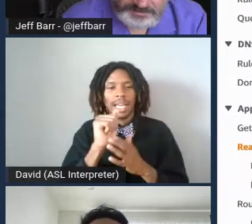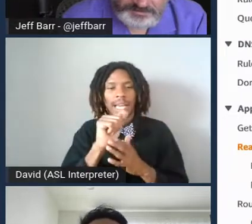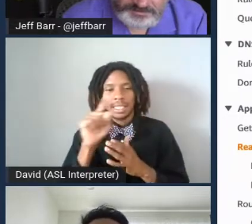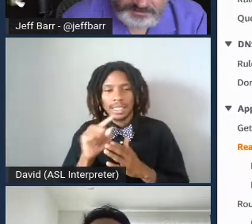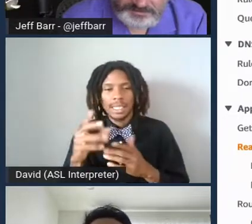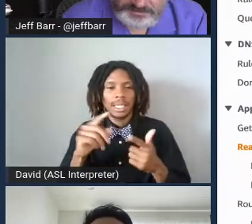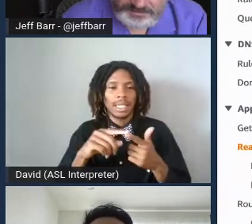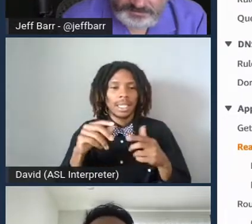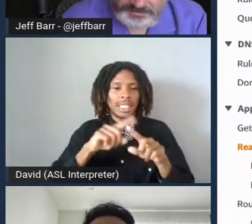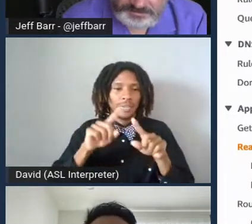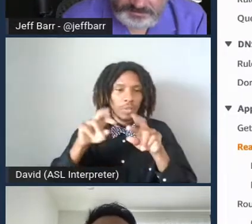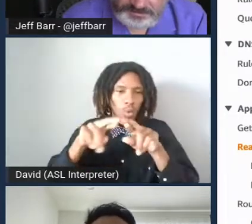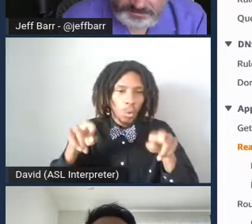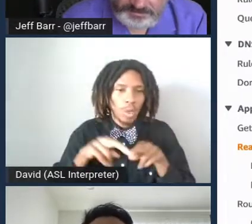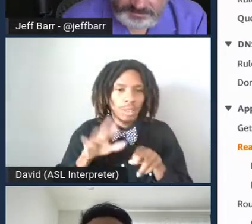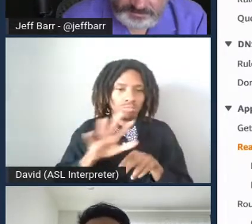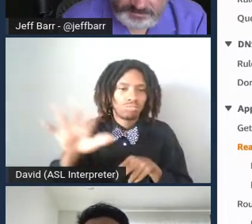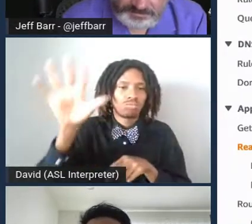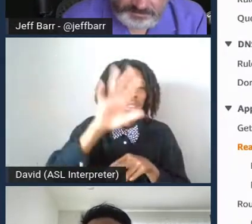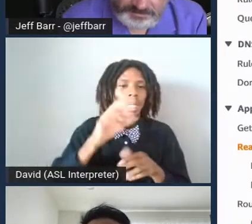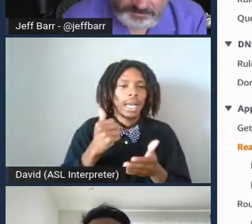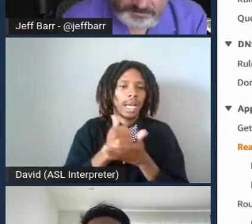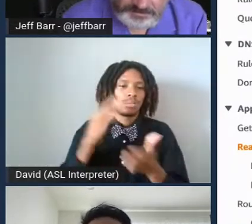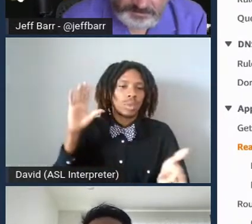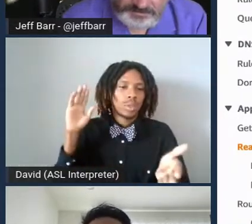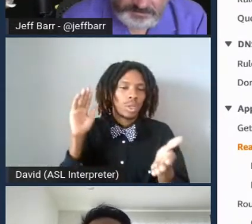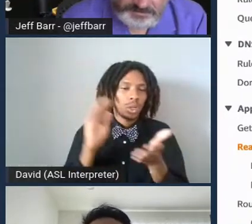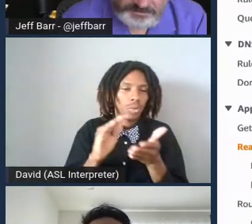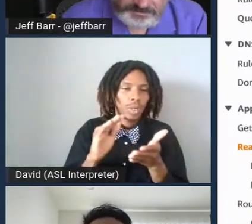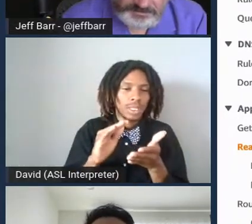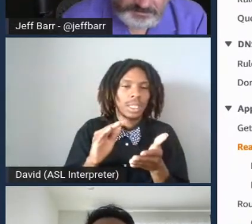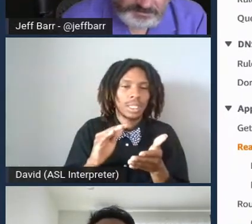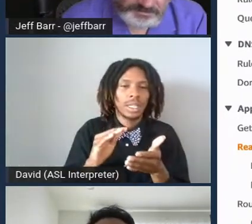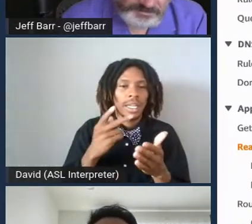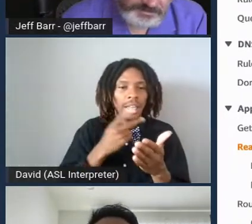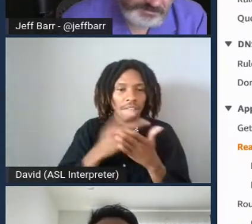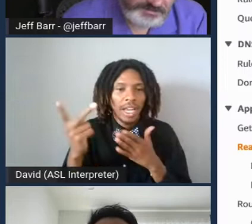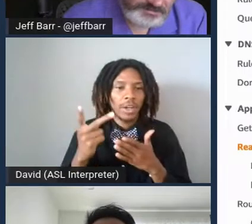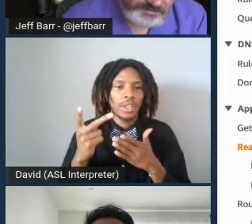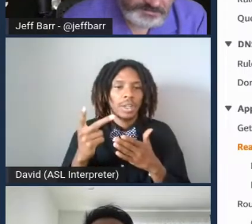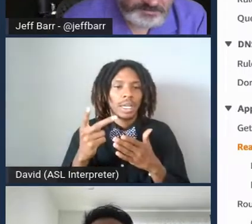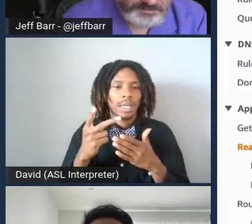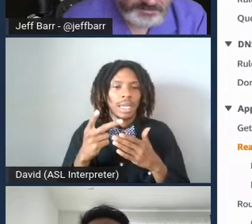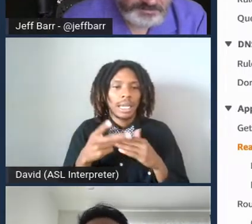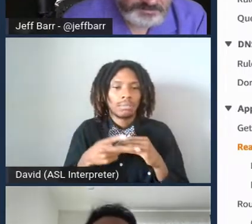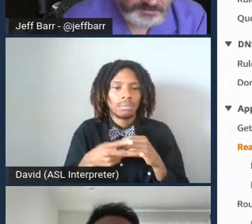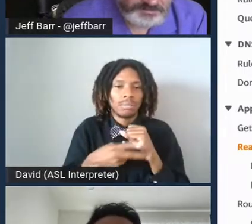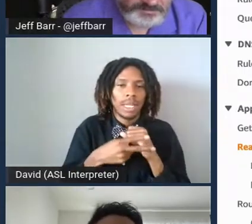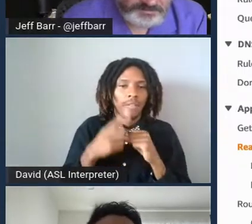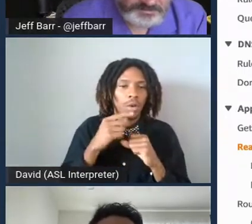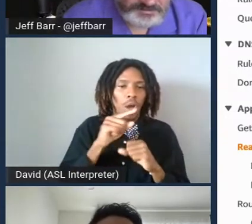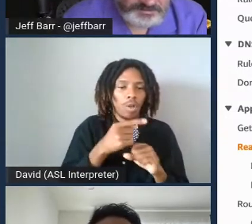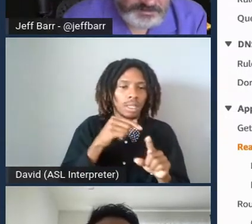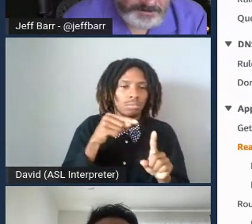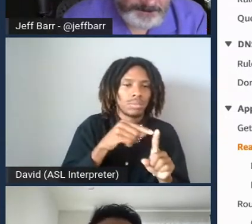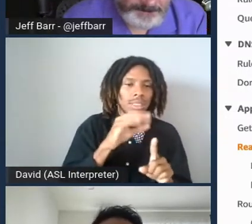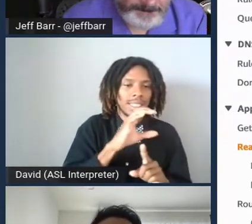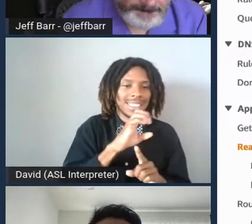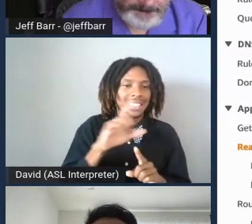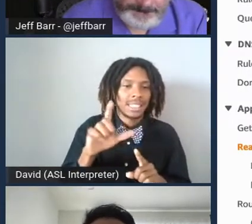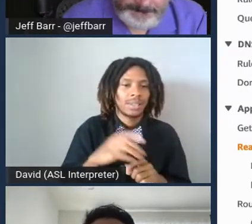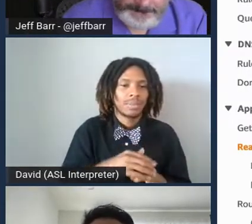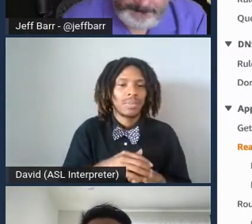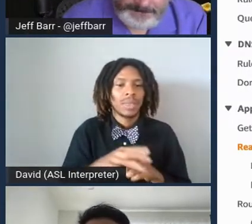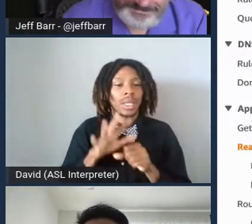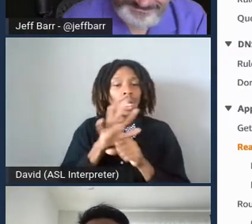well. It really helps reducing the blast radius of a failure and contain the failure to that particular cell. Region